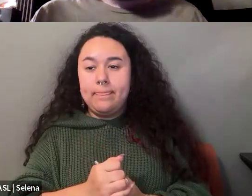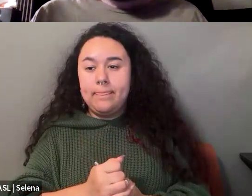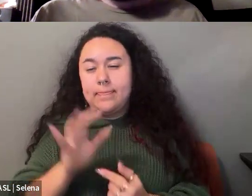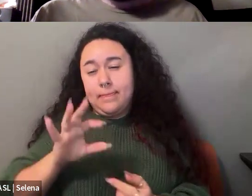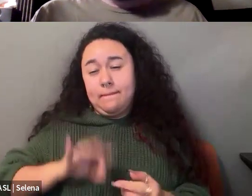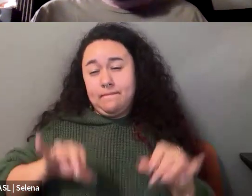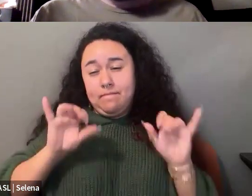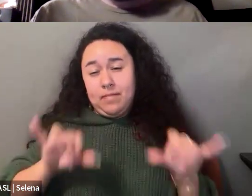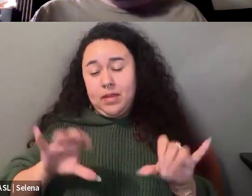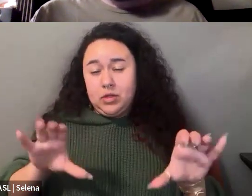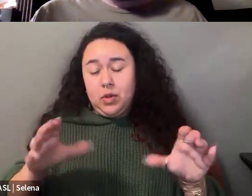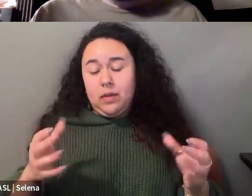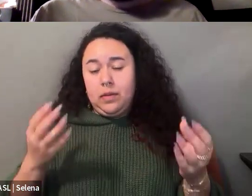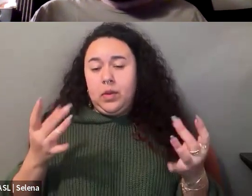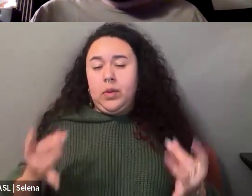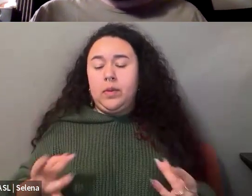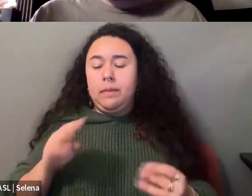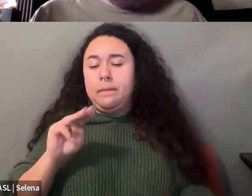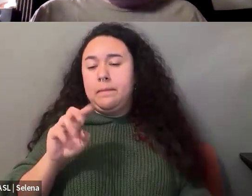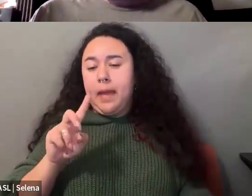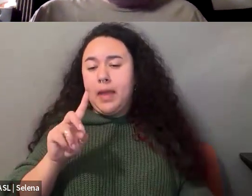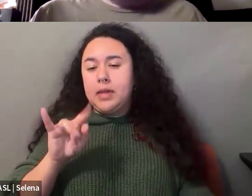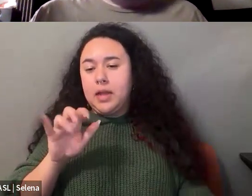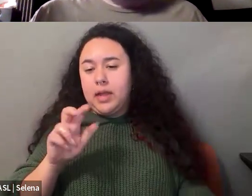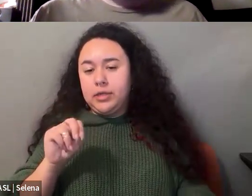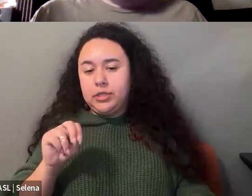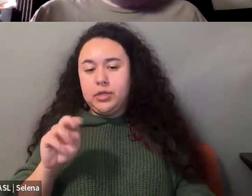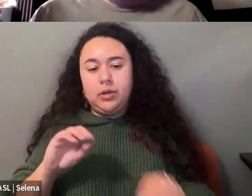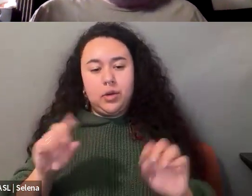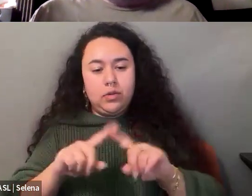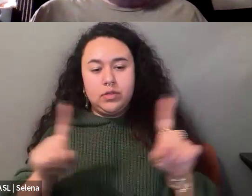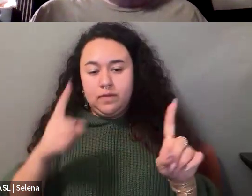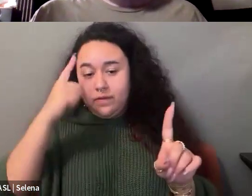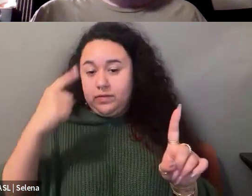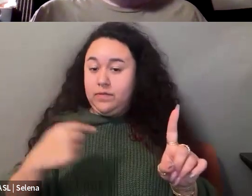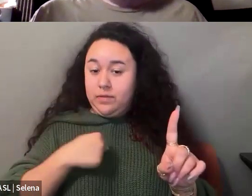benefits are the same as doing a meditation, I would say. There's really no difference. I think Mhm. for me,